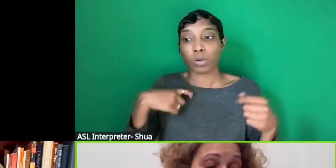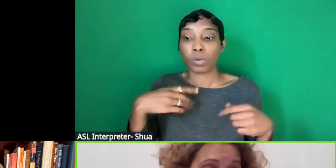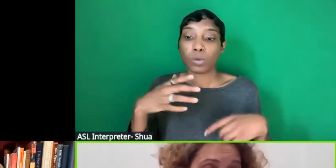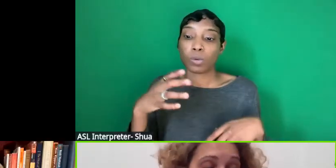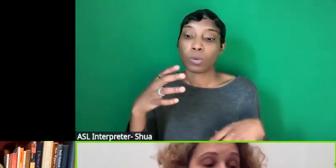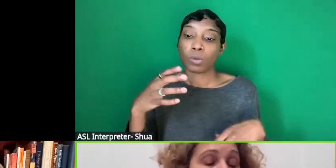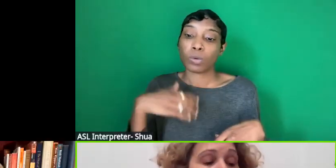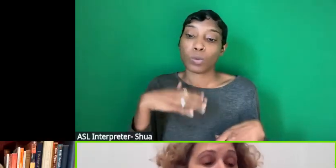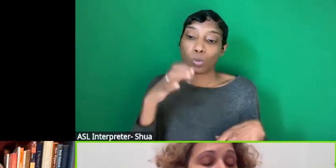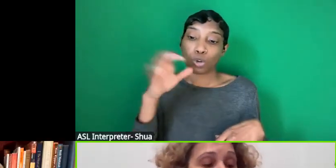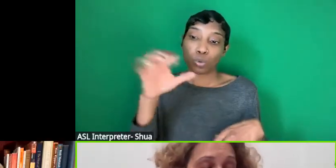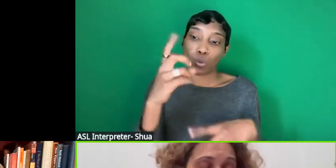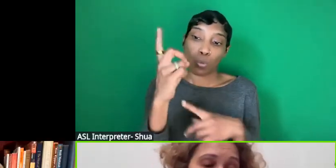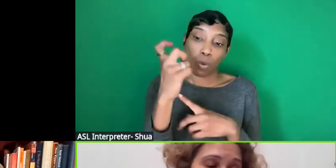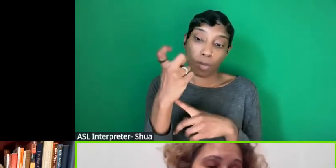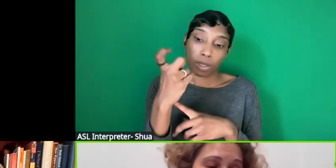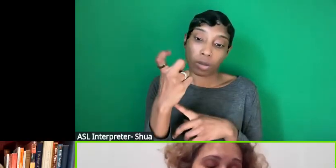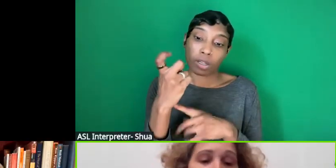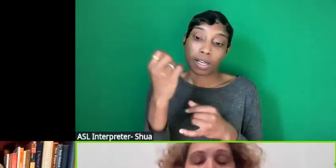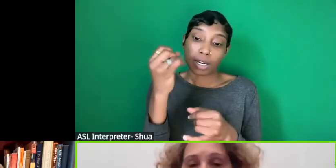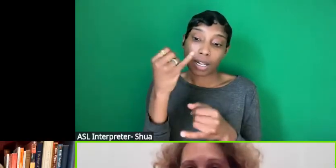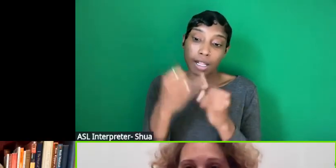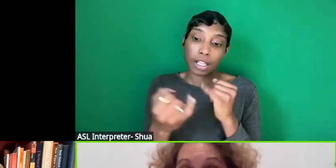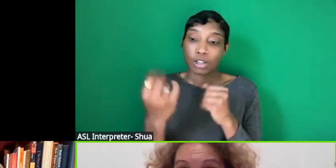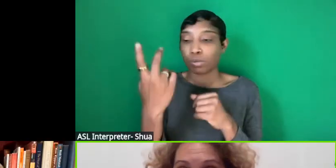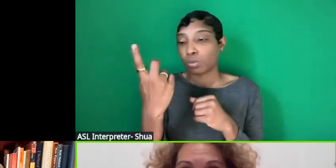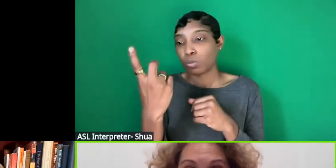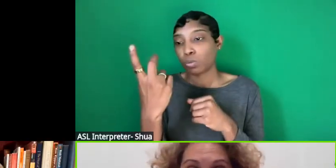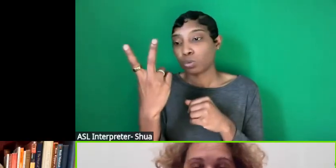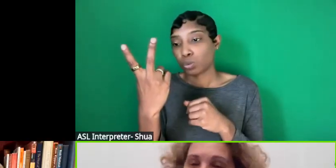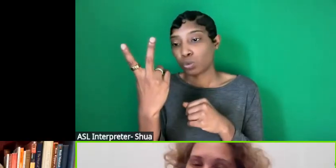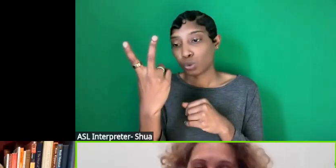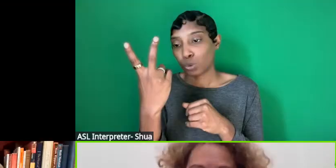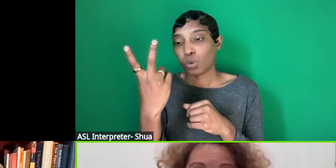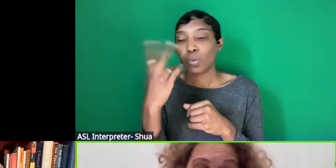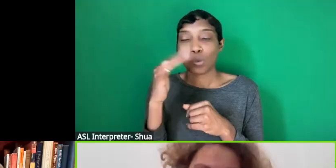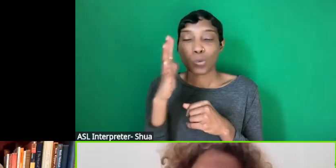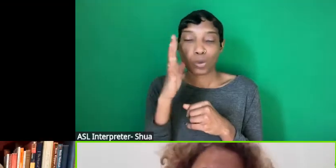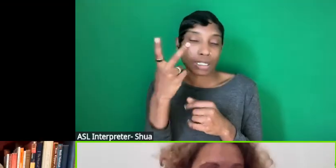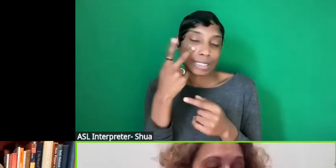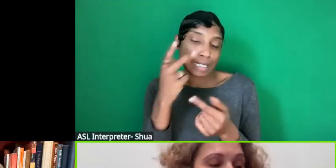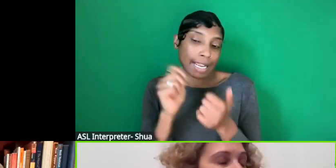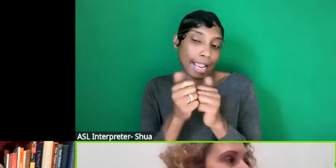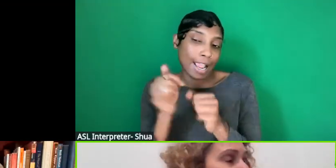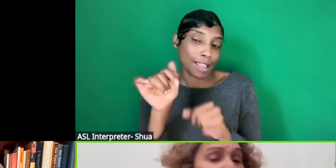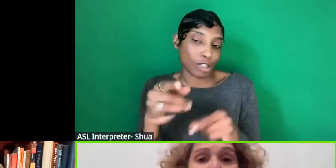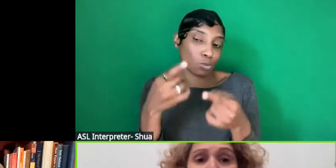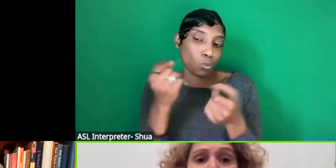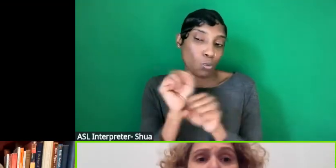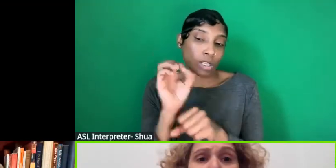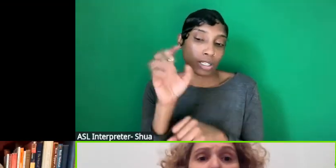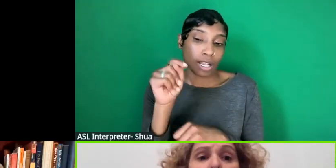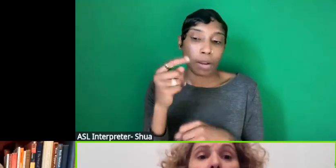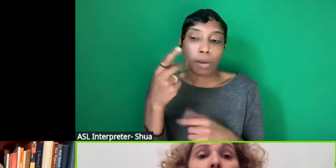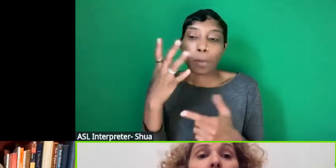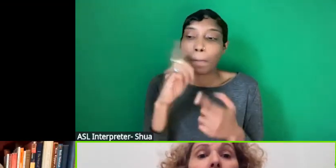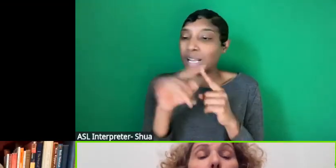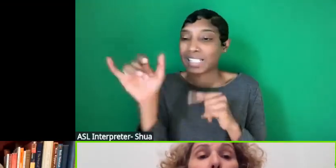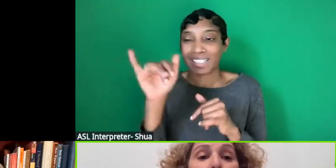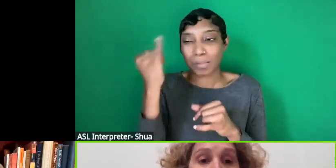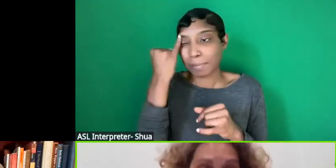more times with the last one. In the last one where we did it backwards, we'll see how that one comes out, but it's the same idea. And